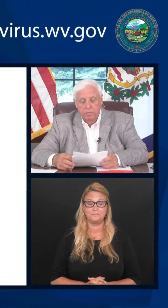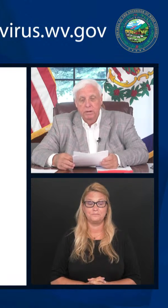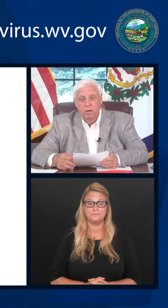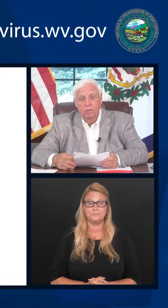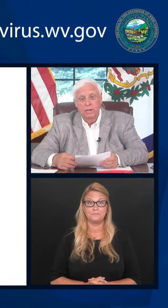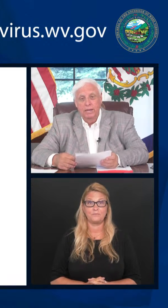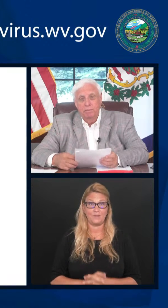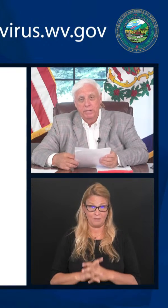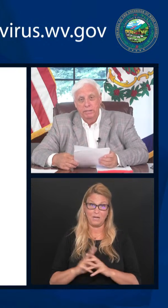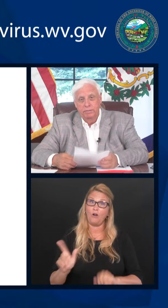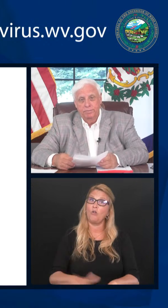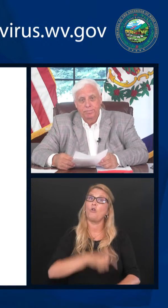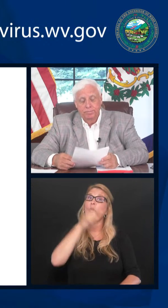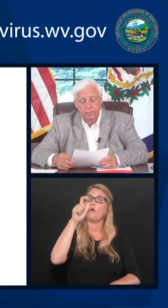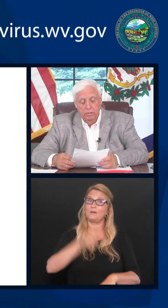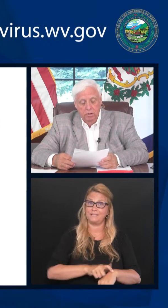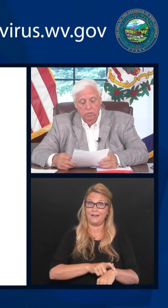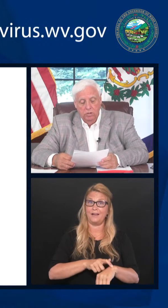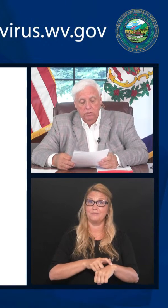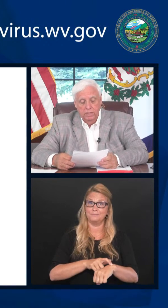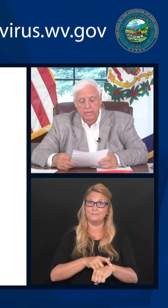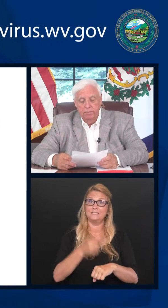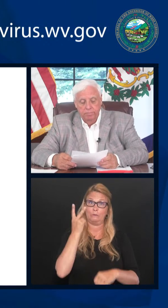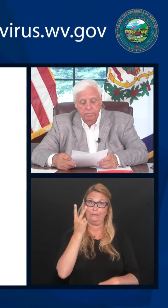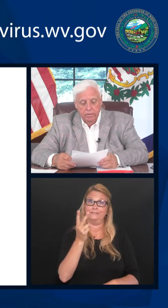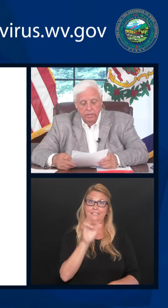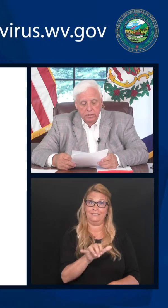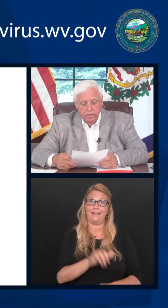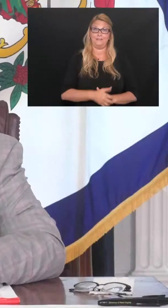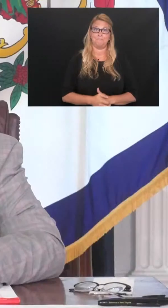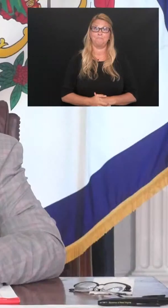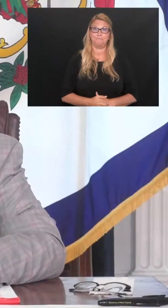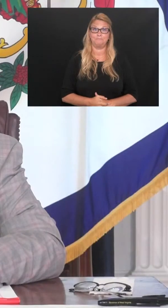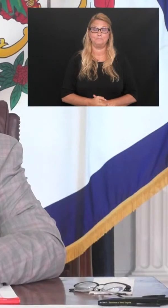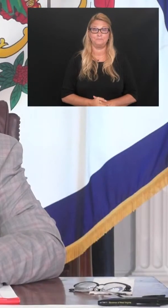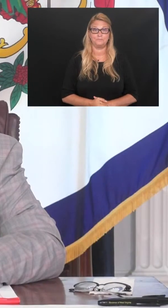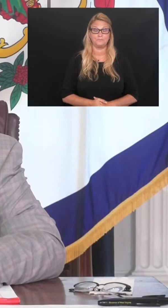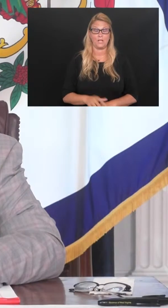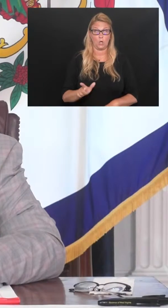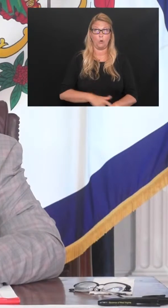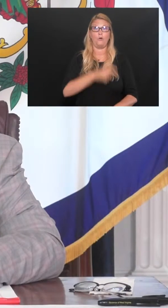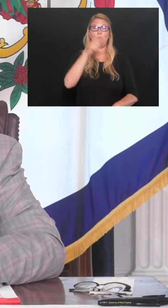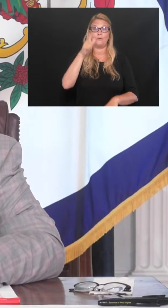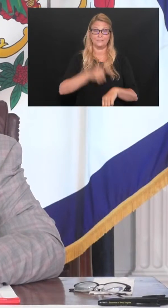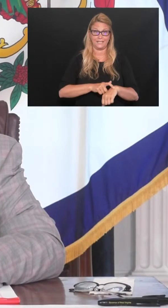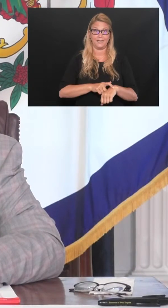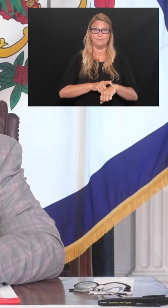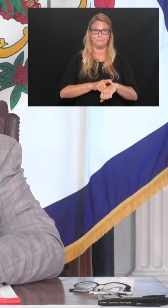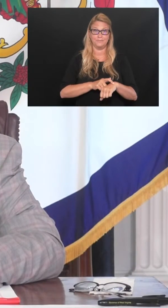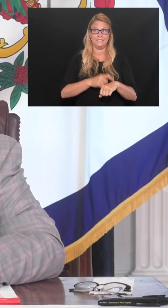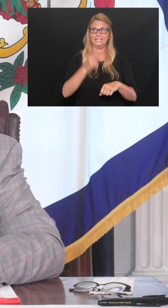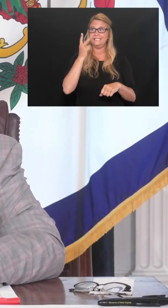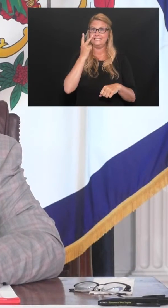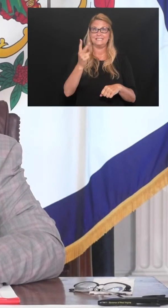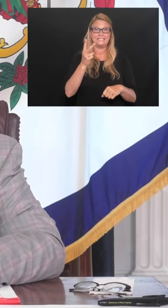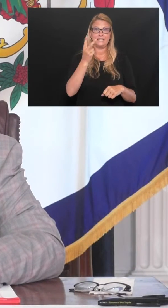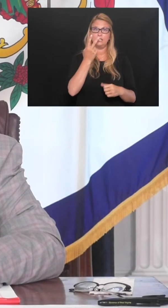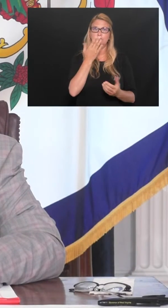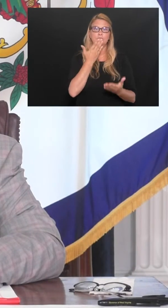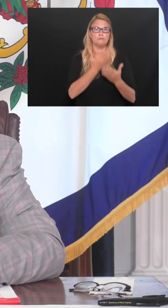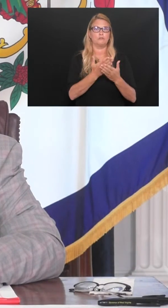it's been a long time, hasn't it? A long, long time. A long time to have seen something that's that